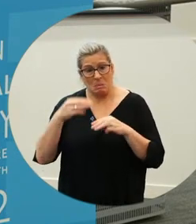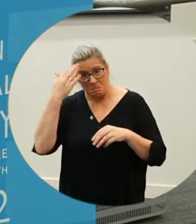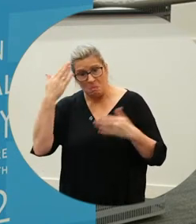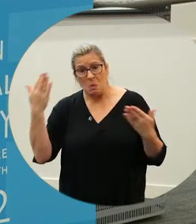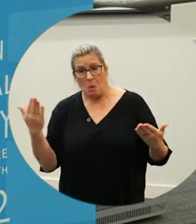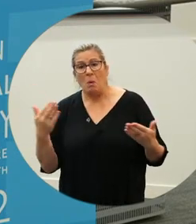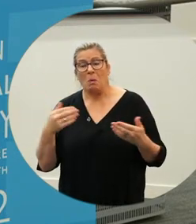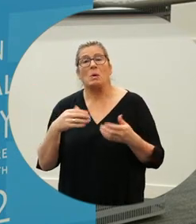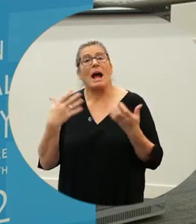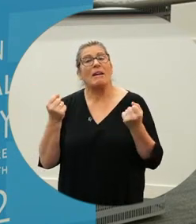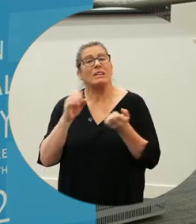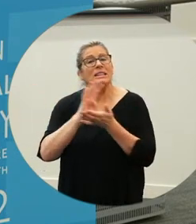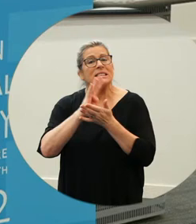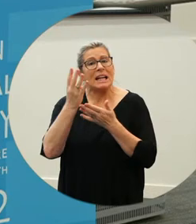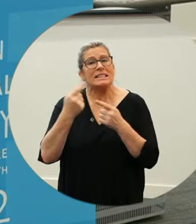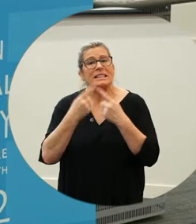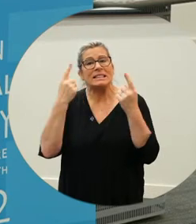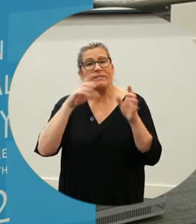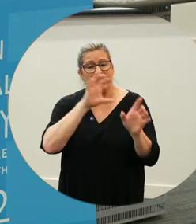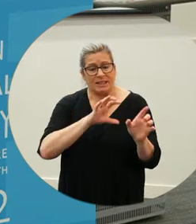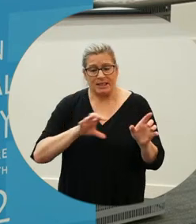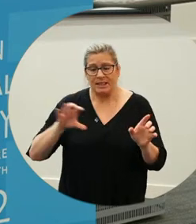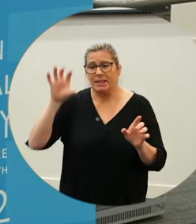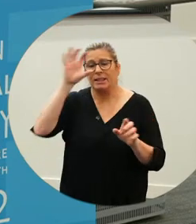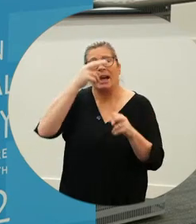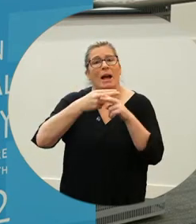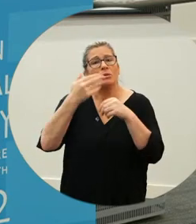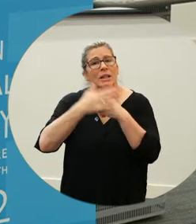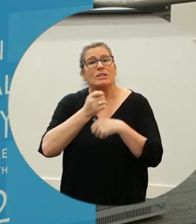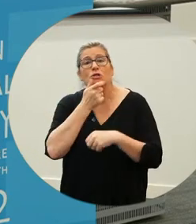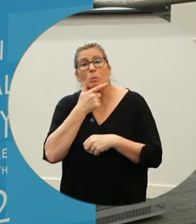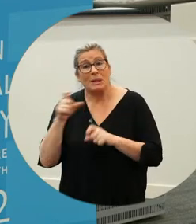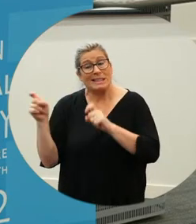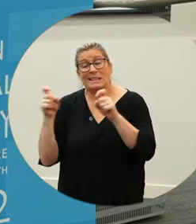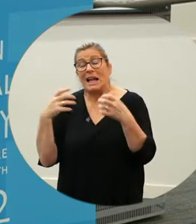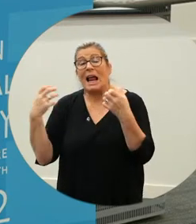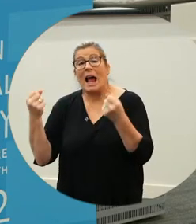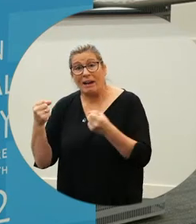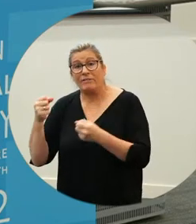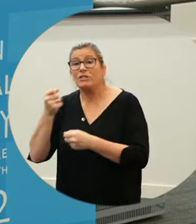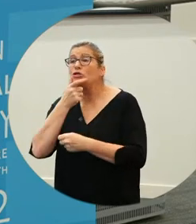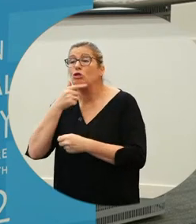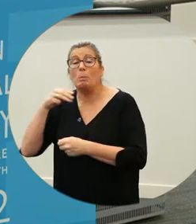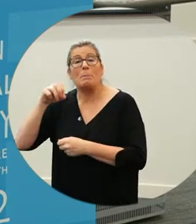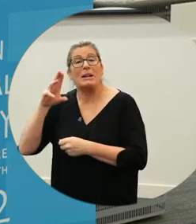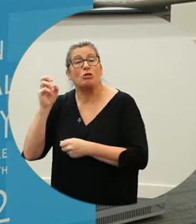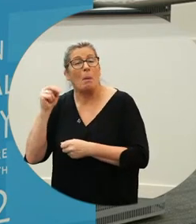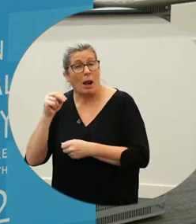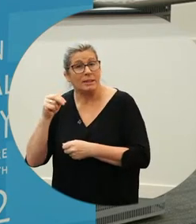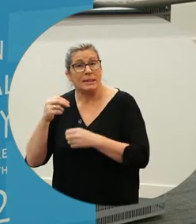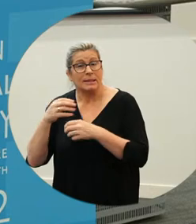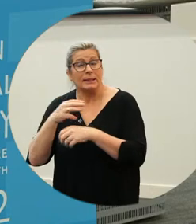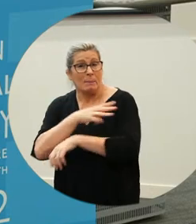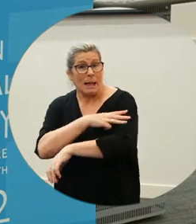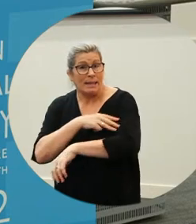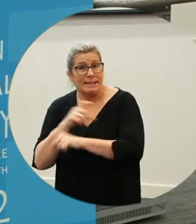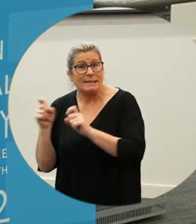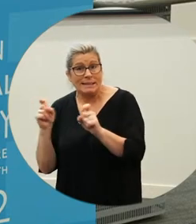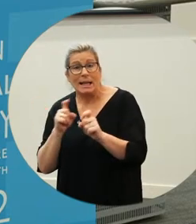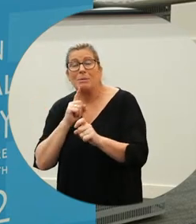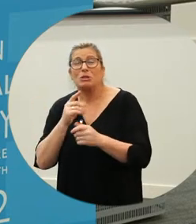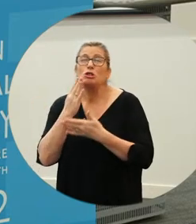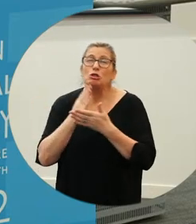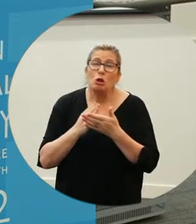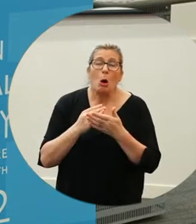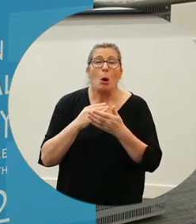19 divisions outside of Dublin. There was still the Dublin Metropolitan Police had been allowed to continue, but there were problems in